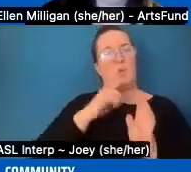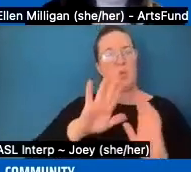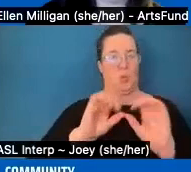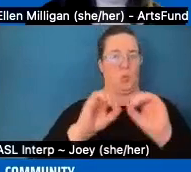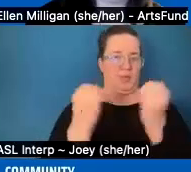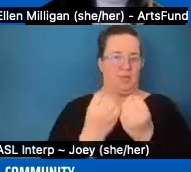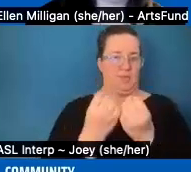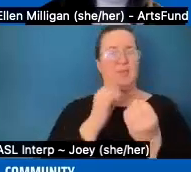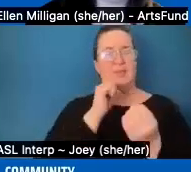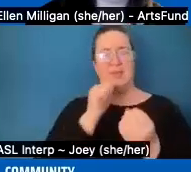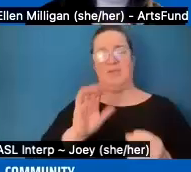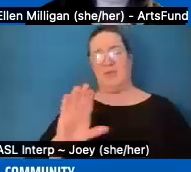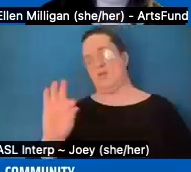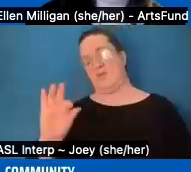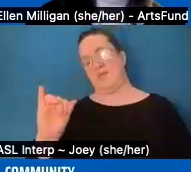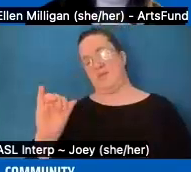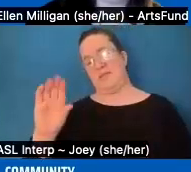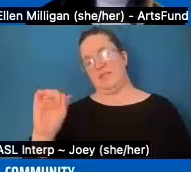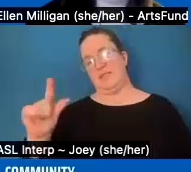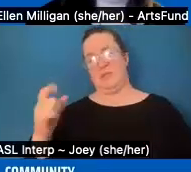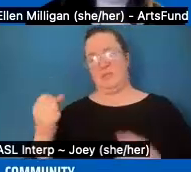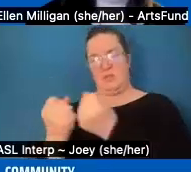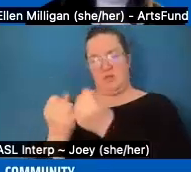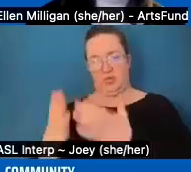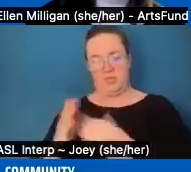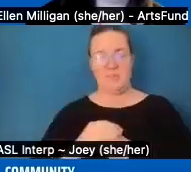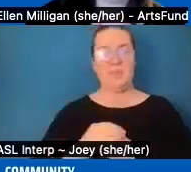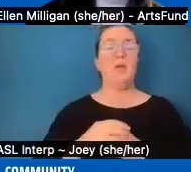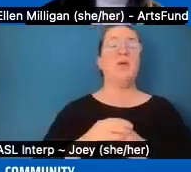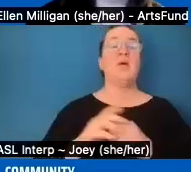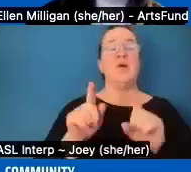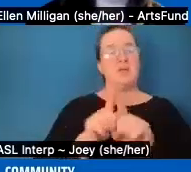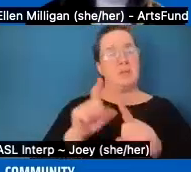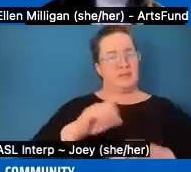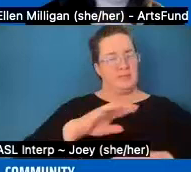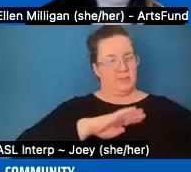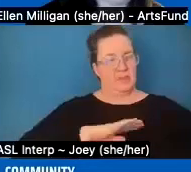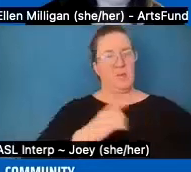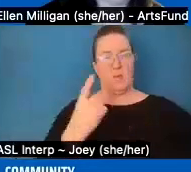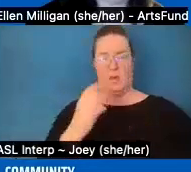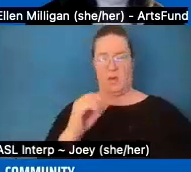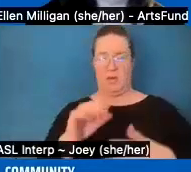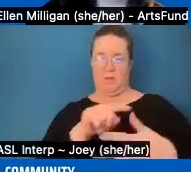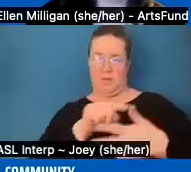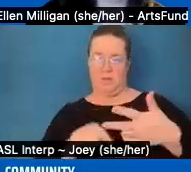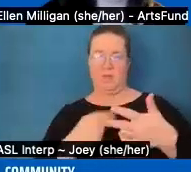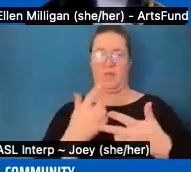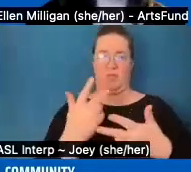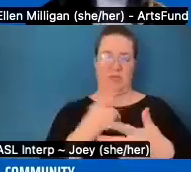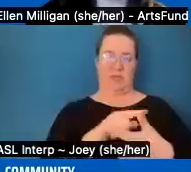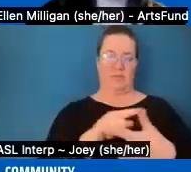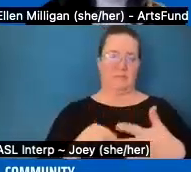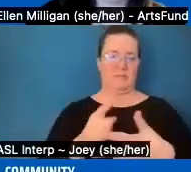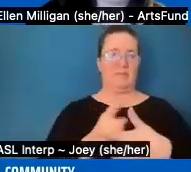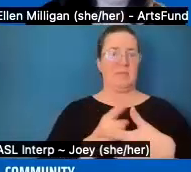Finally, you must meet one of these 3 conditions. You must be a 501c3 public charity. You must be